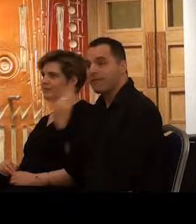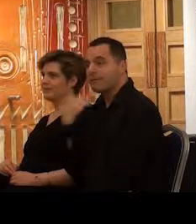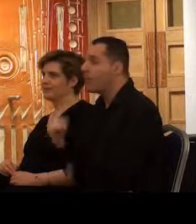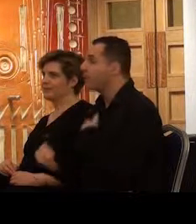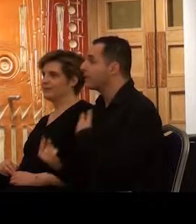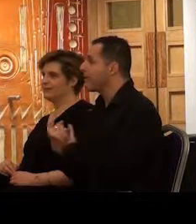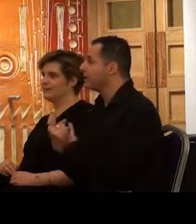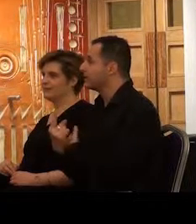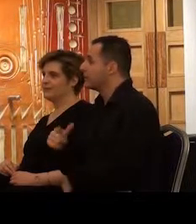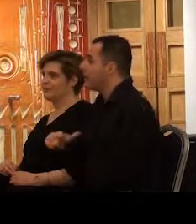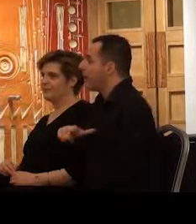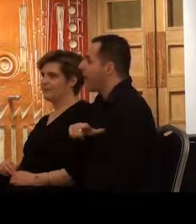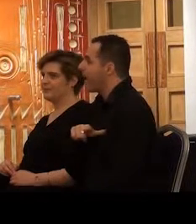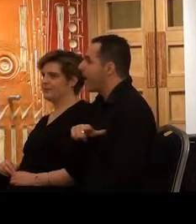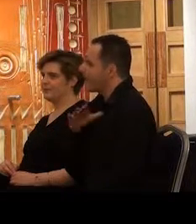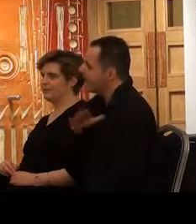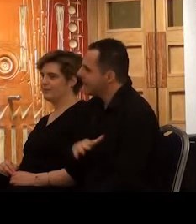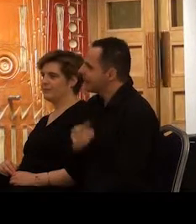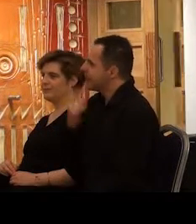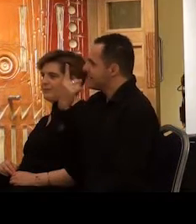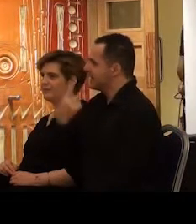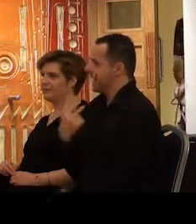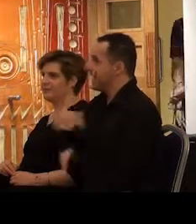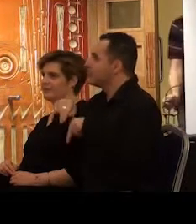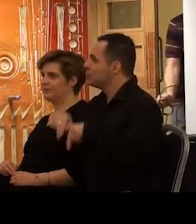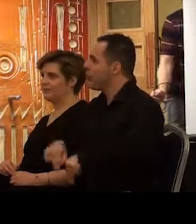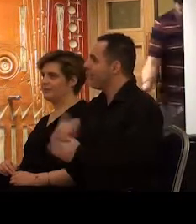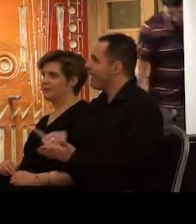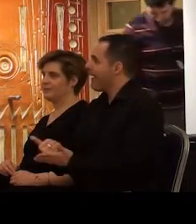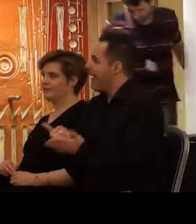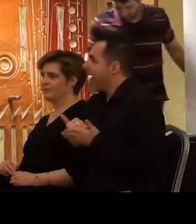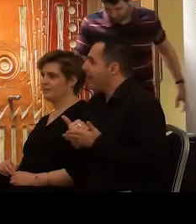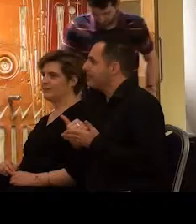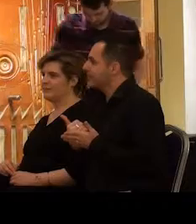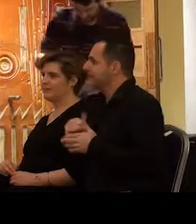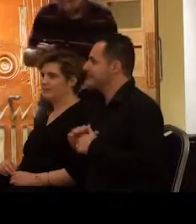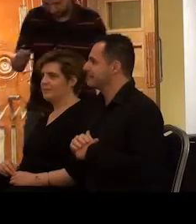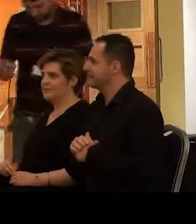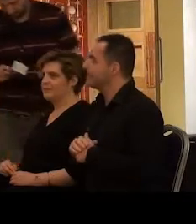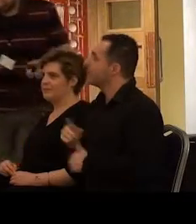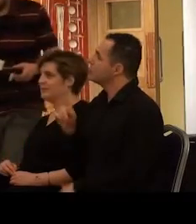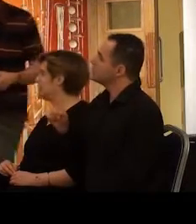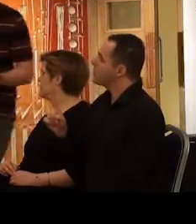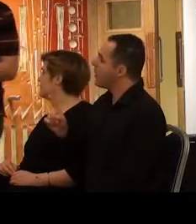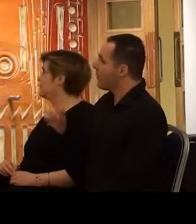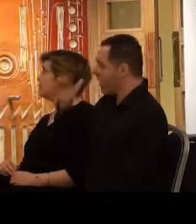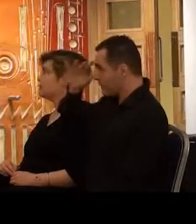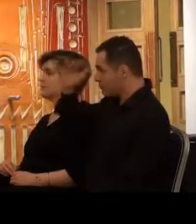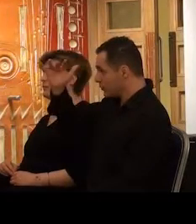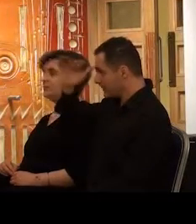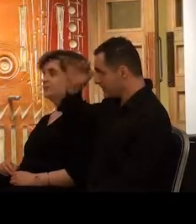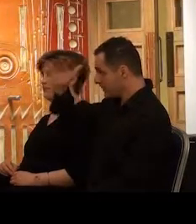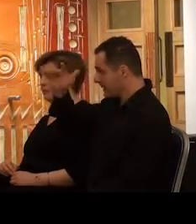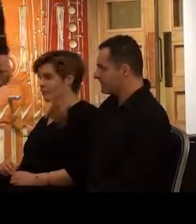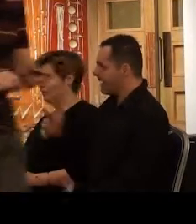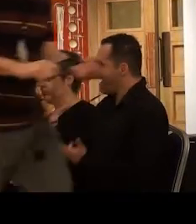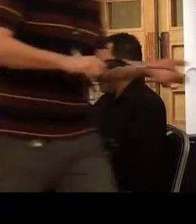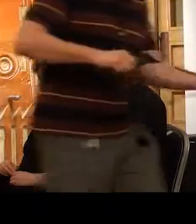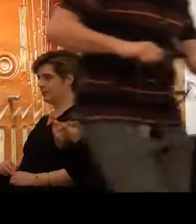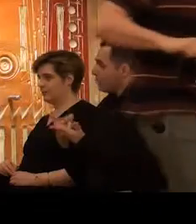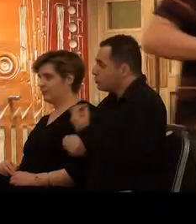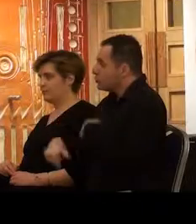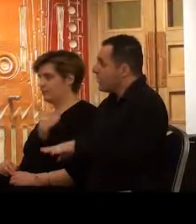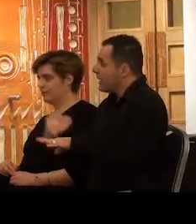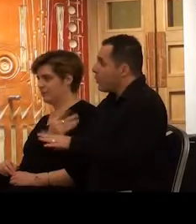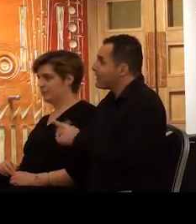it hadn't been for the idea about Peggy. The principle being, not to say what's wrong with the child, but to say what can we do differently to